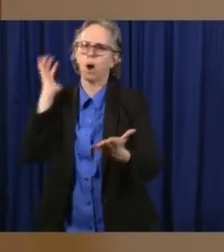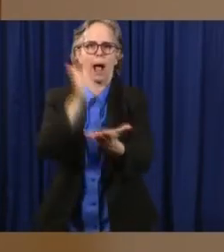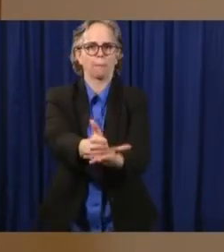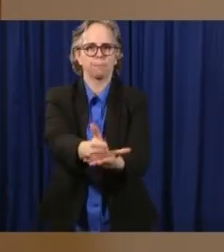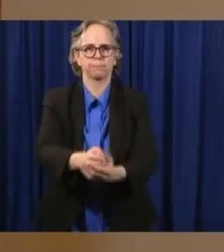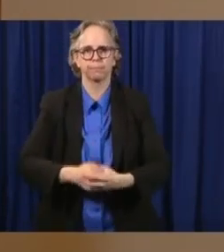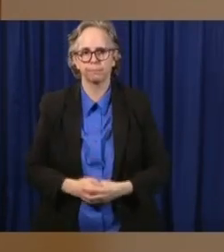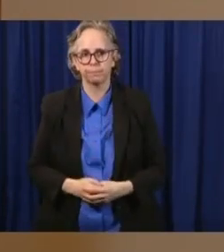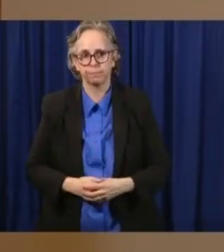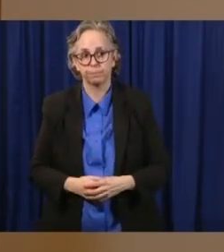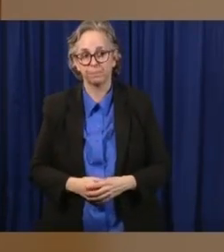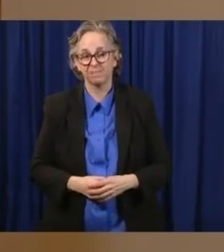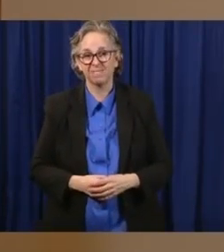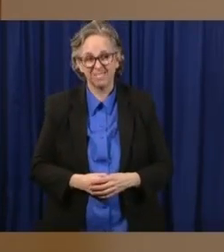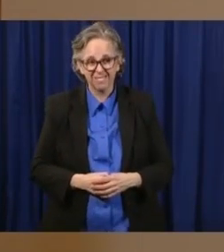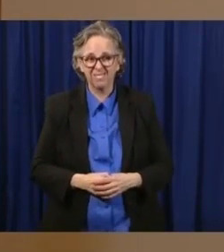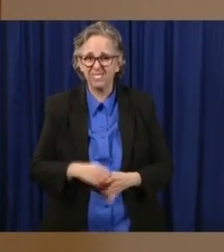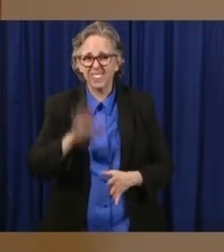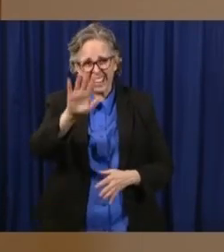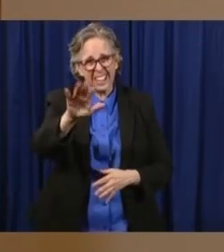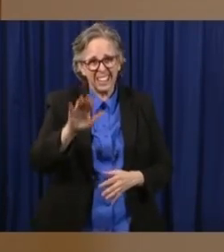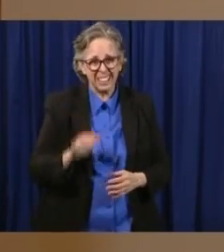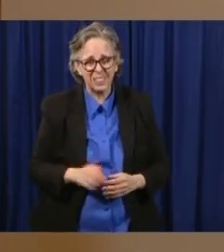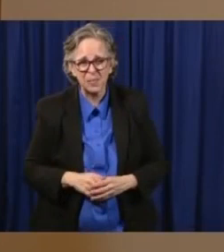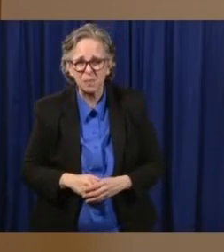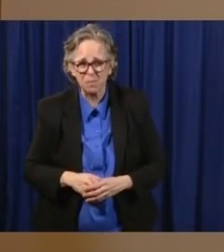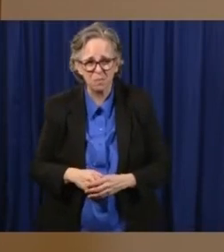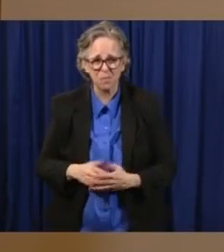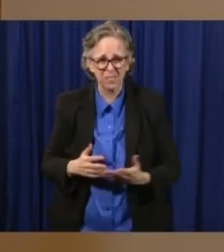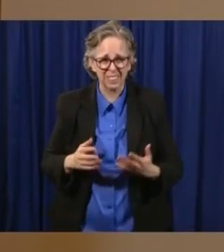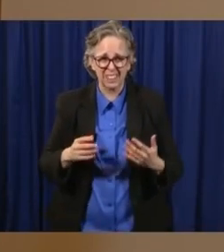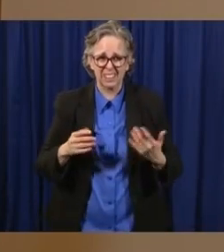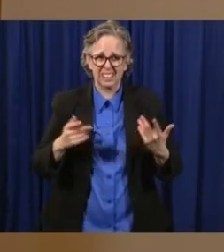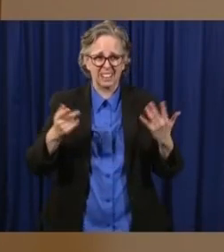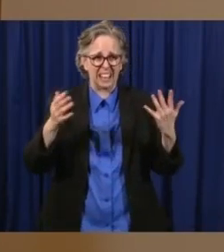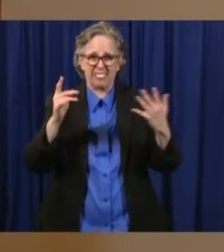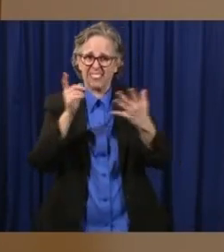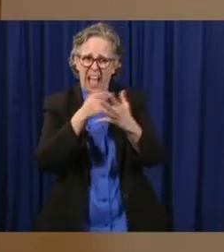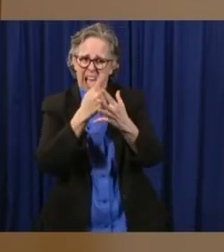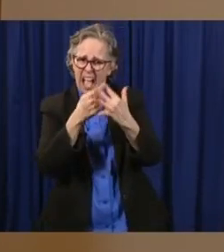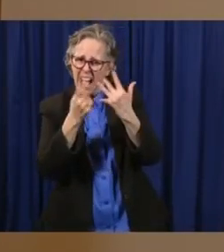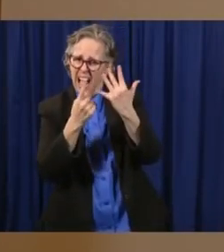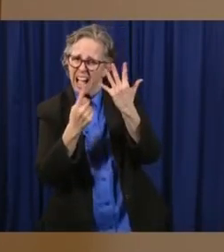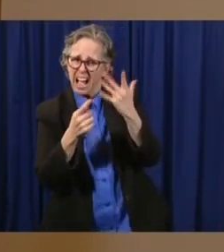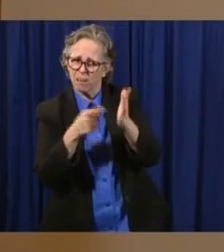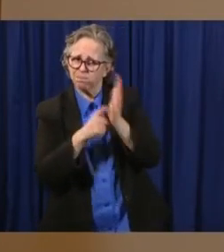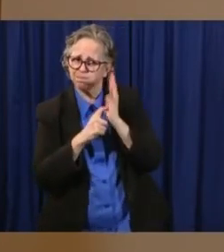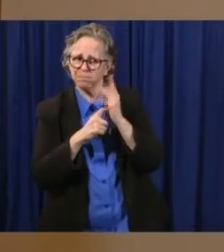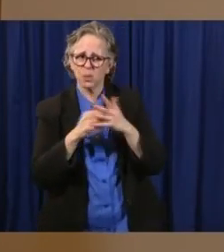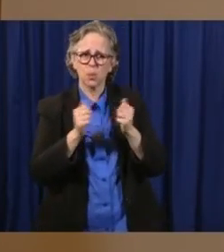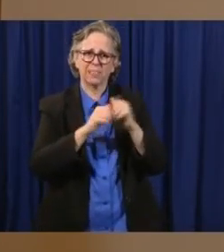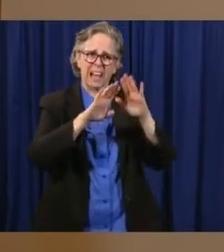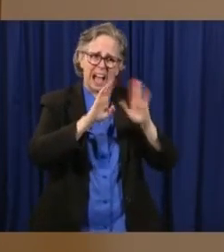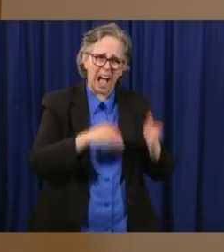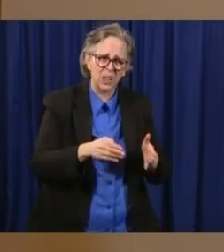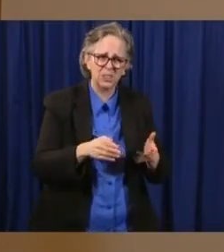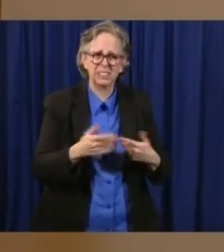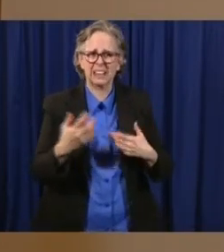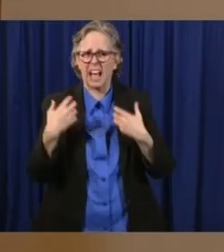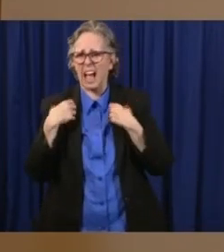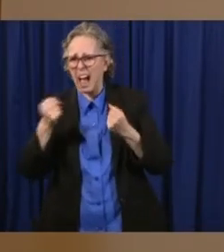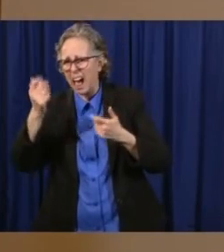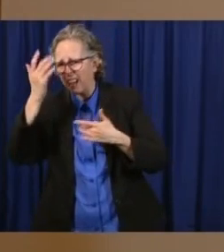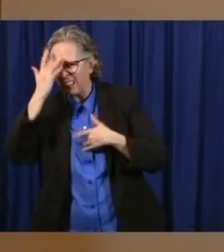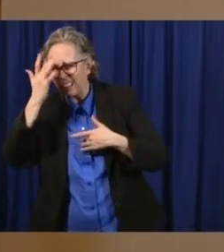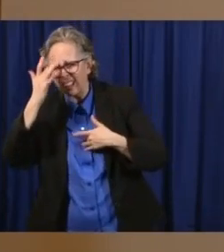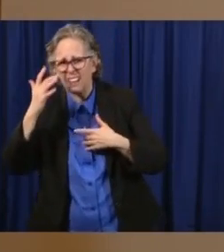surround us, from our housing, from our pre-existing health, that we know is disparate, and we know that those issues are being